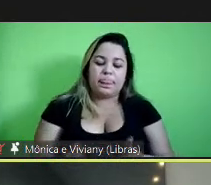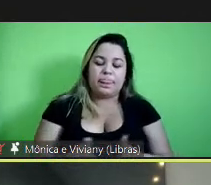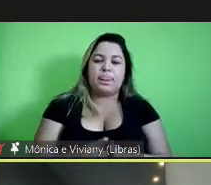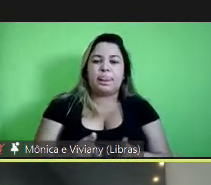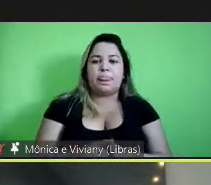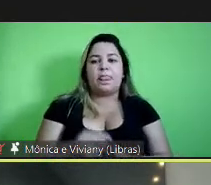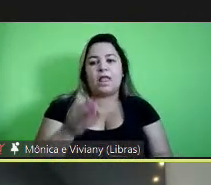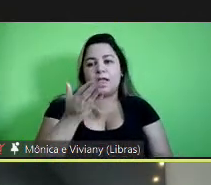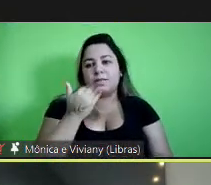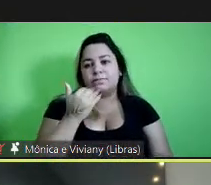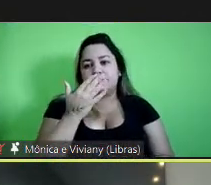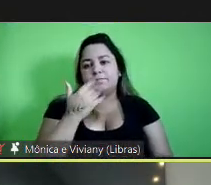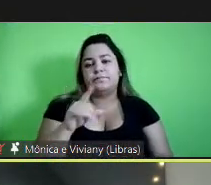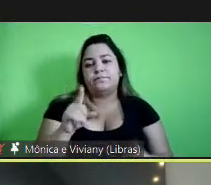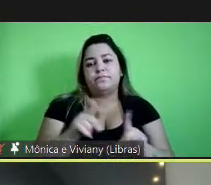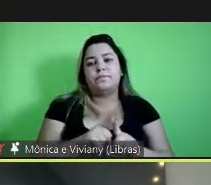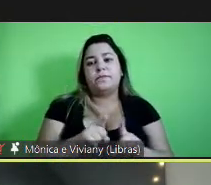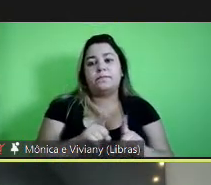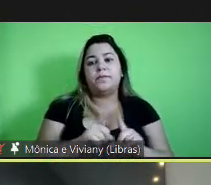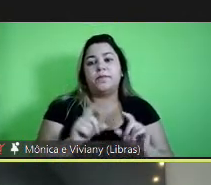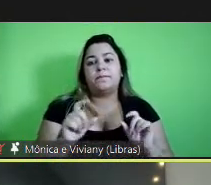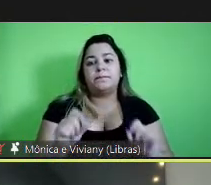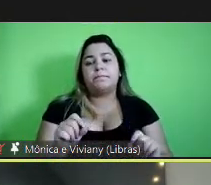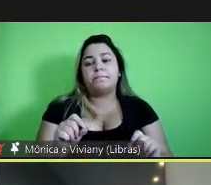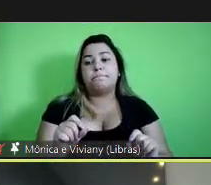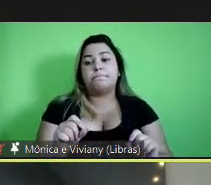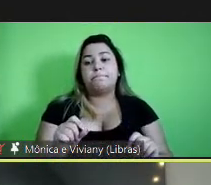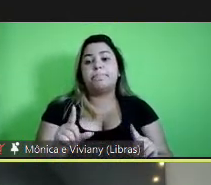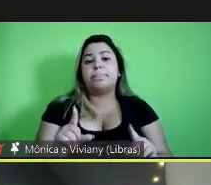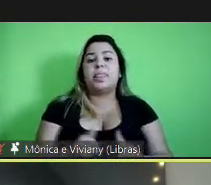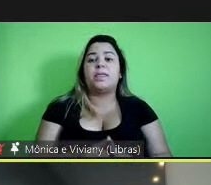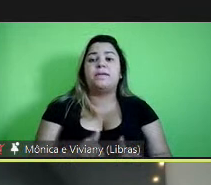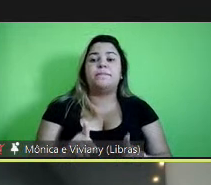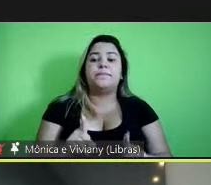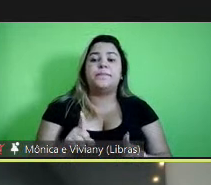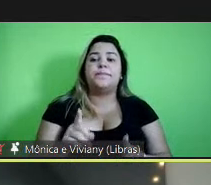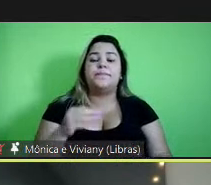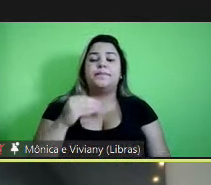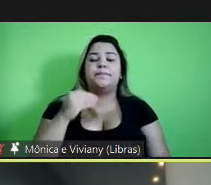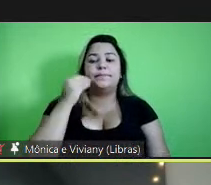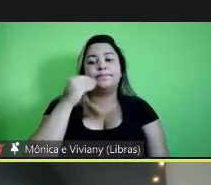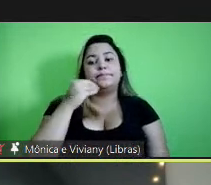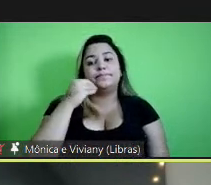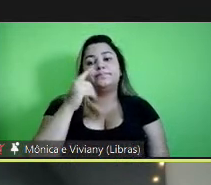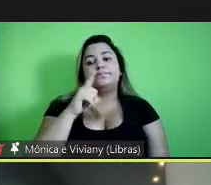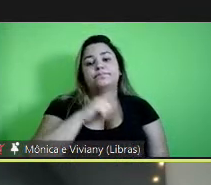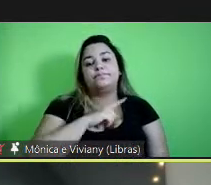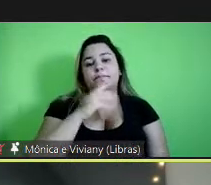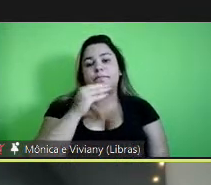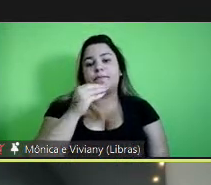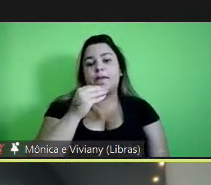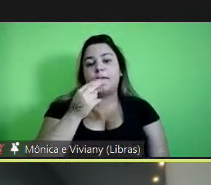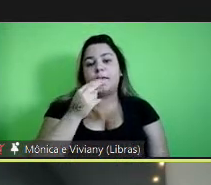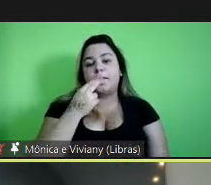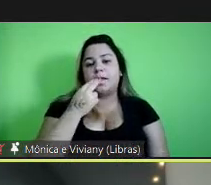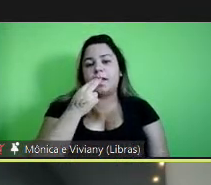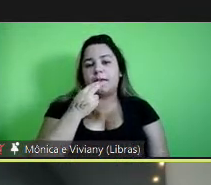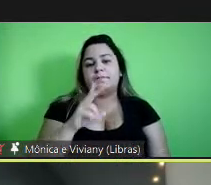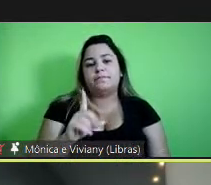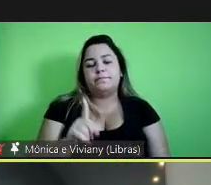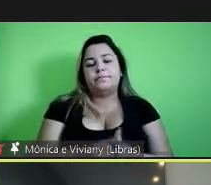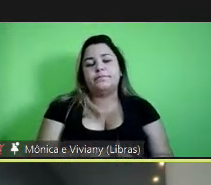because we also provide nutrition guidelines, and in order to do this, we